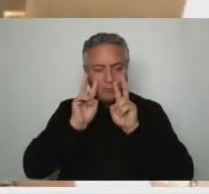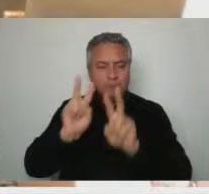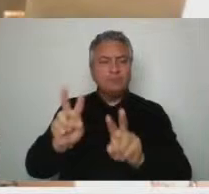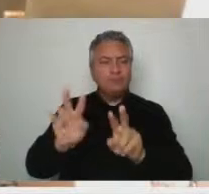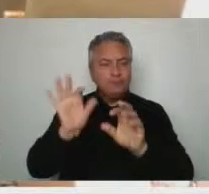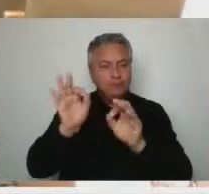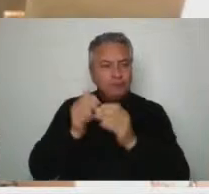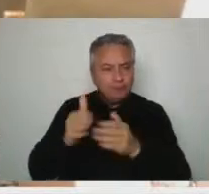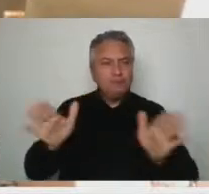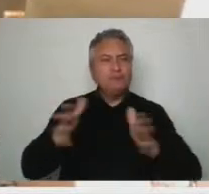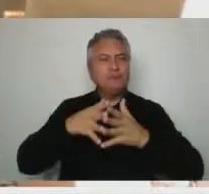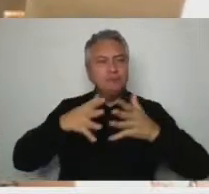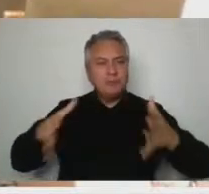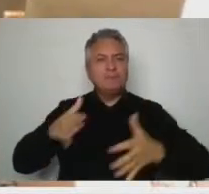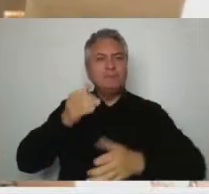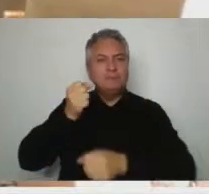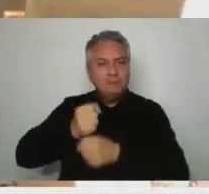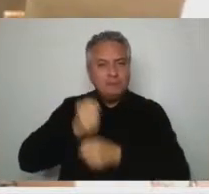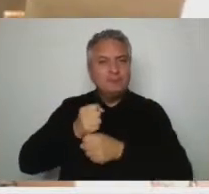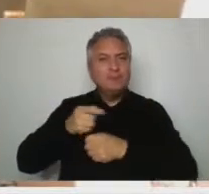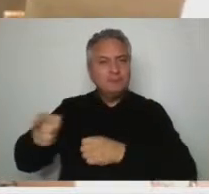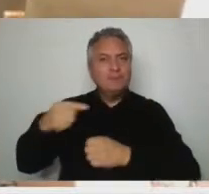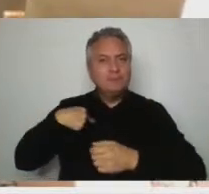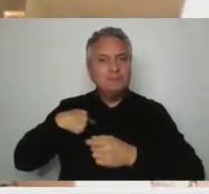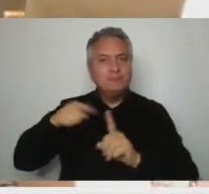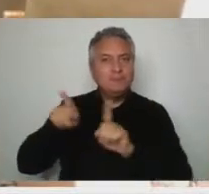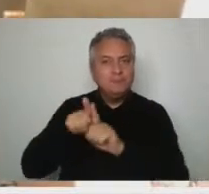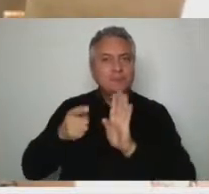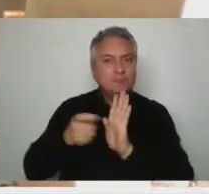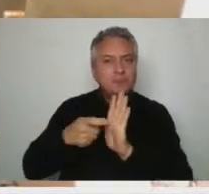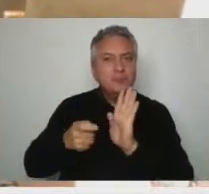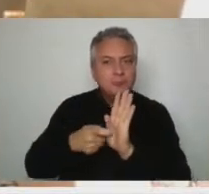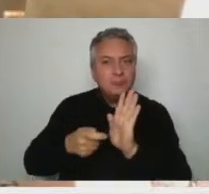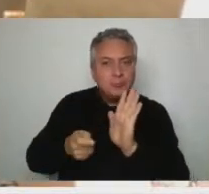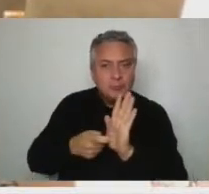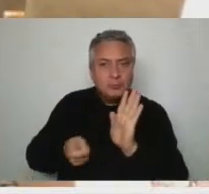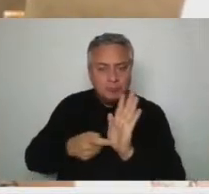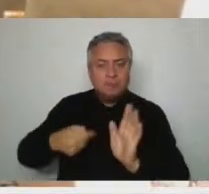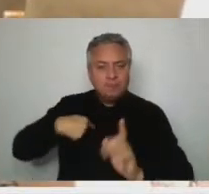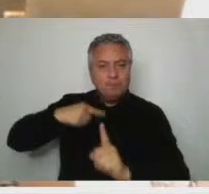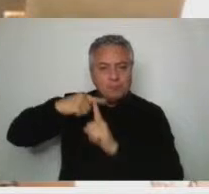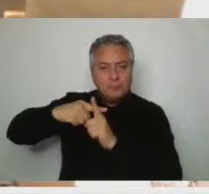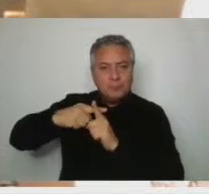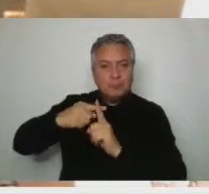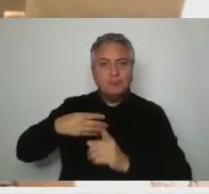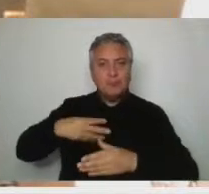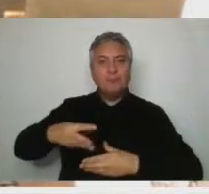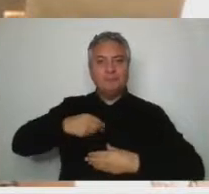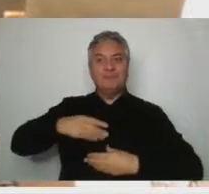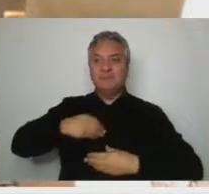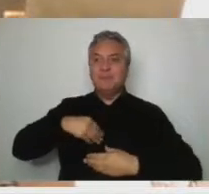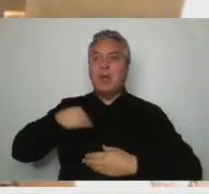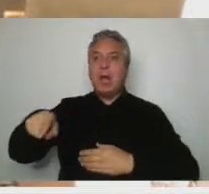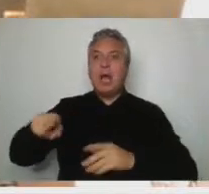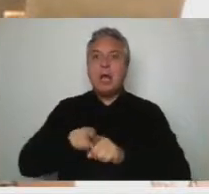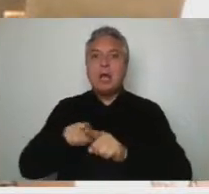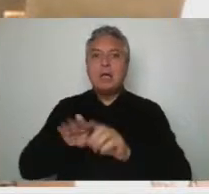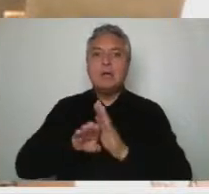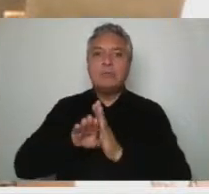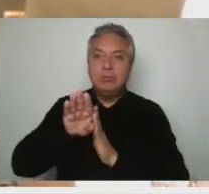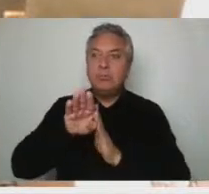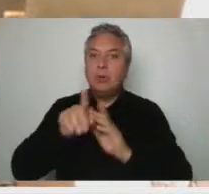we can simplify this too much. There's this concept of basic rights as well